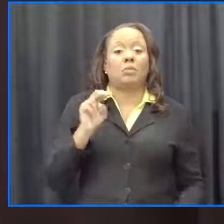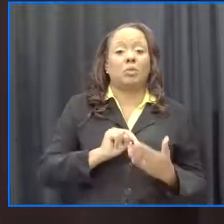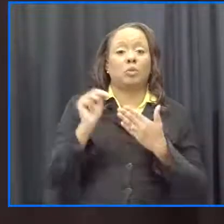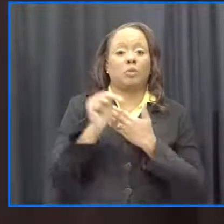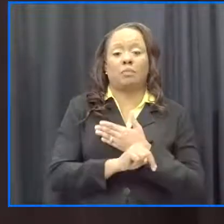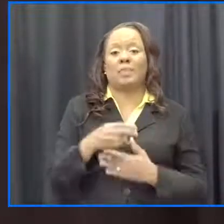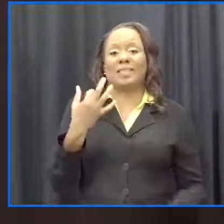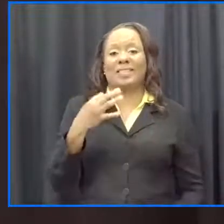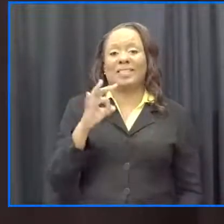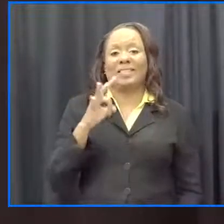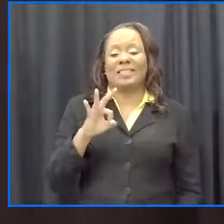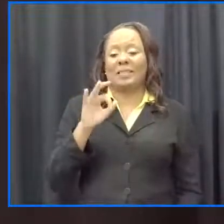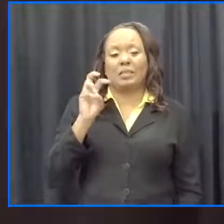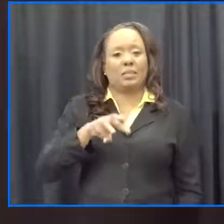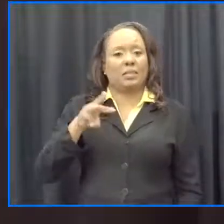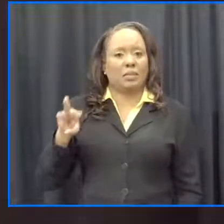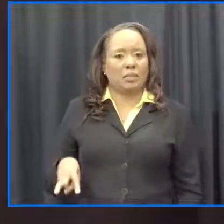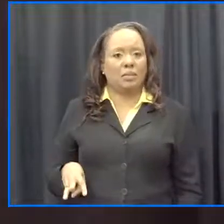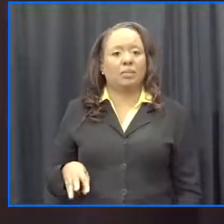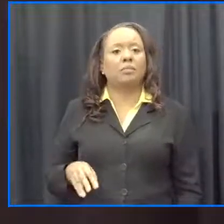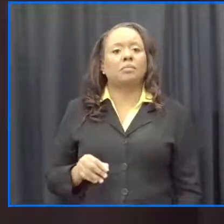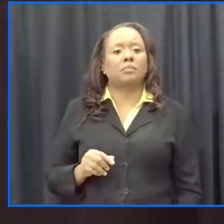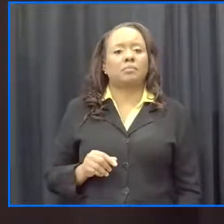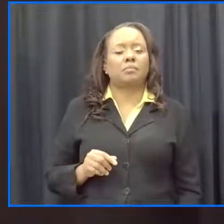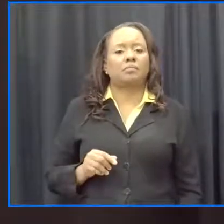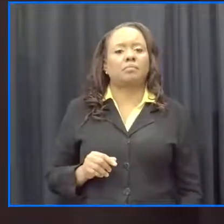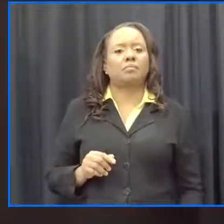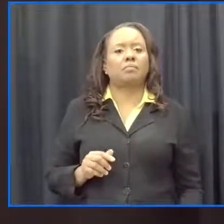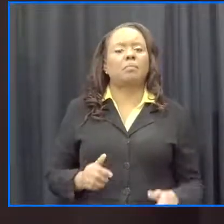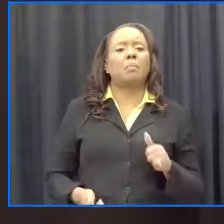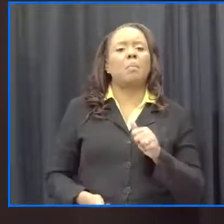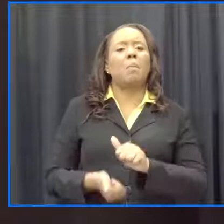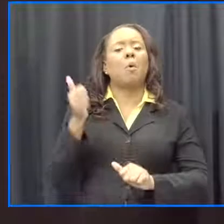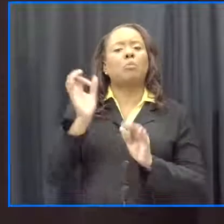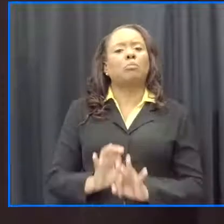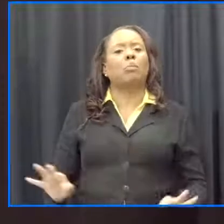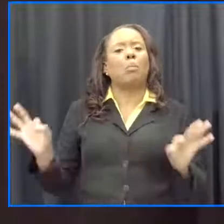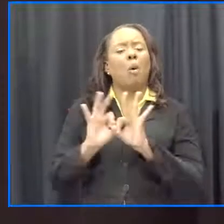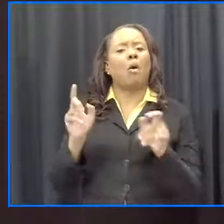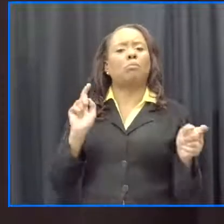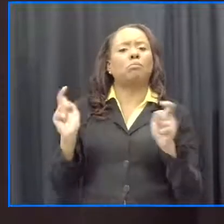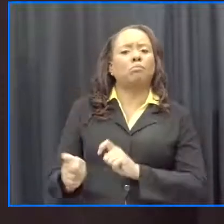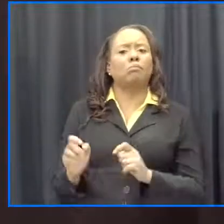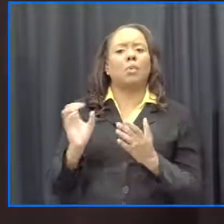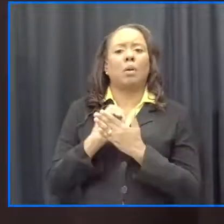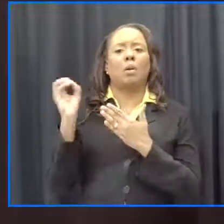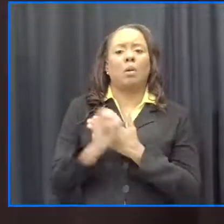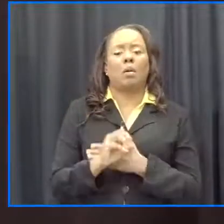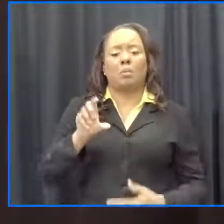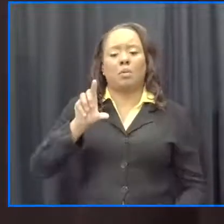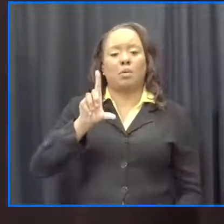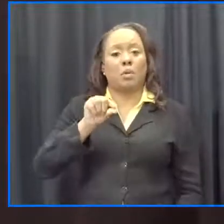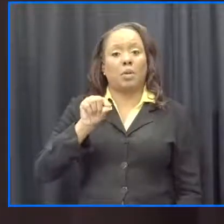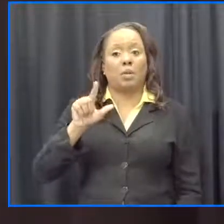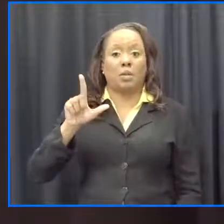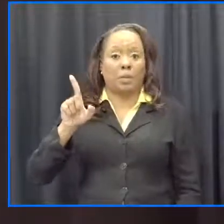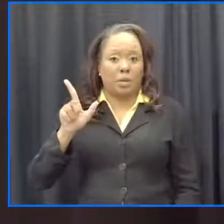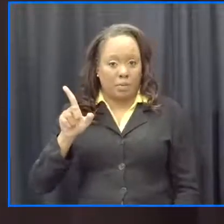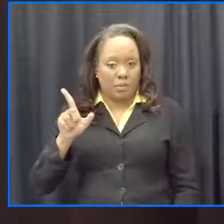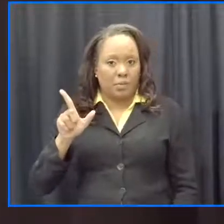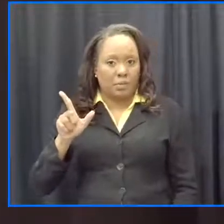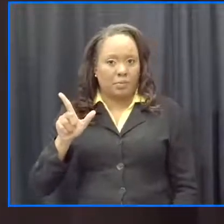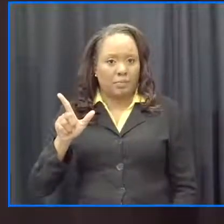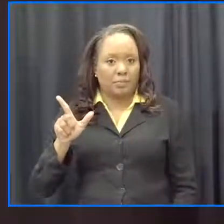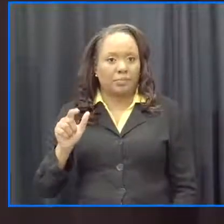November 1966, had its most significant amendment in October of